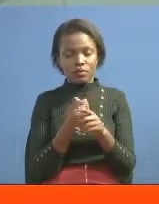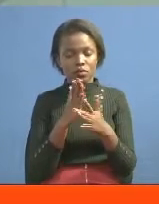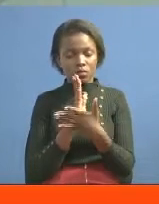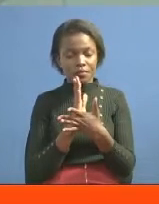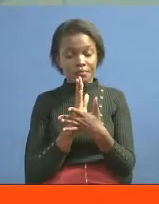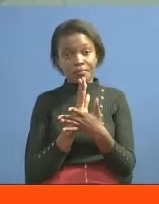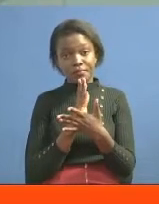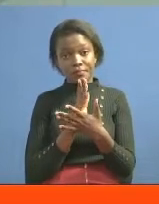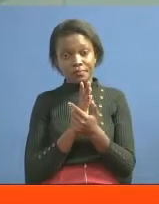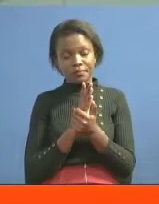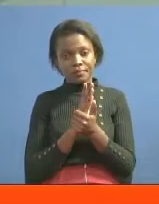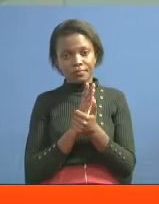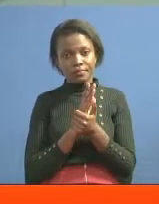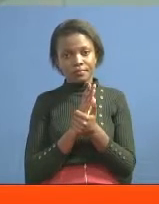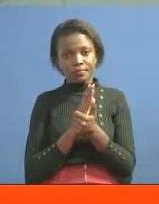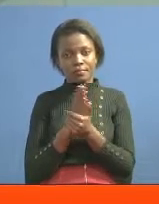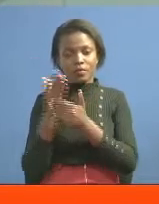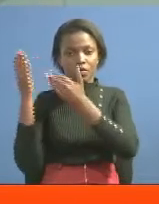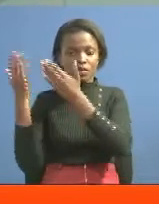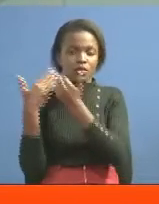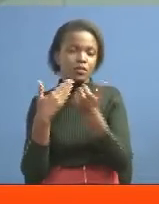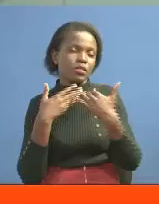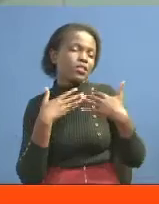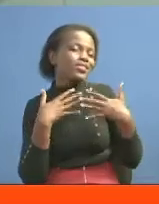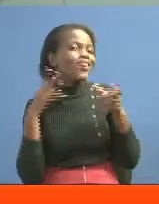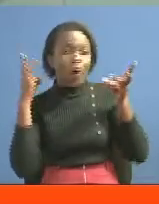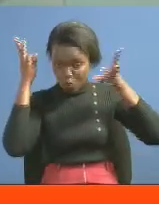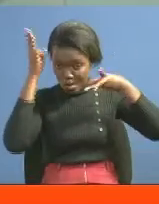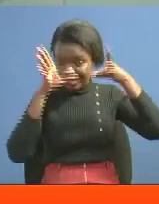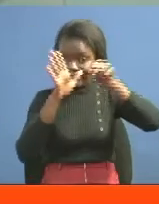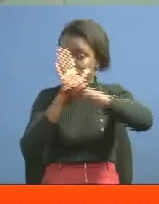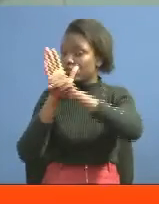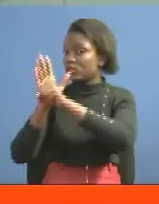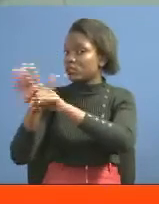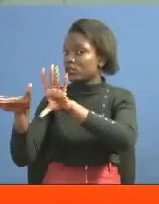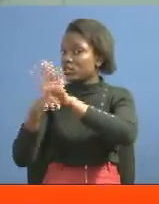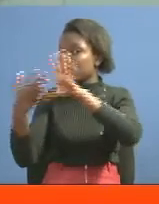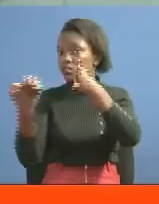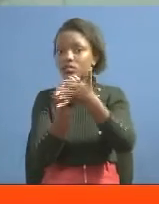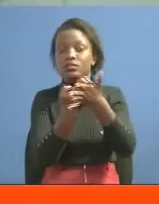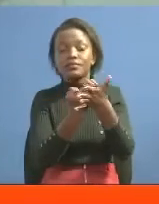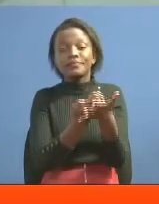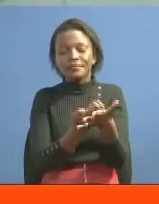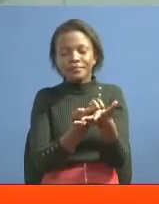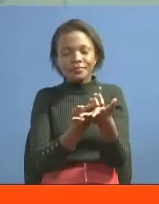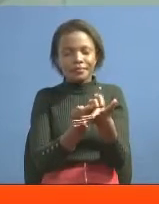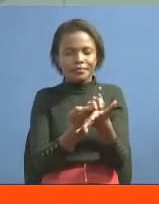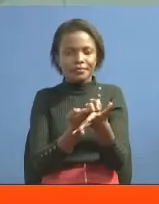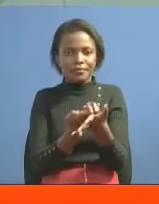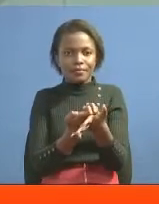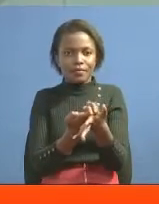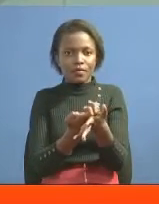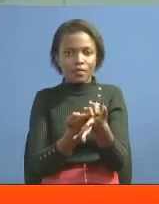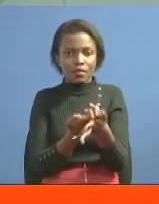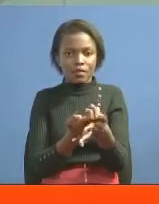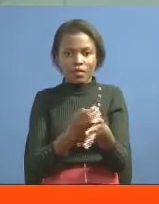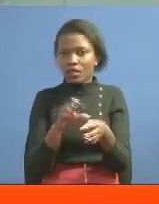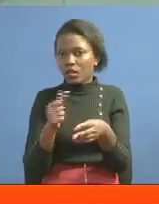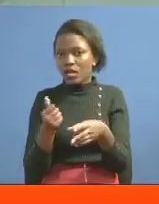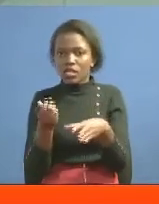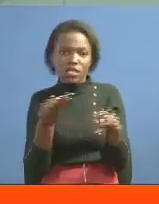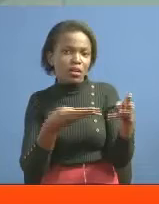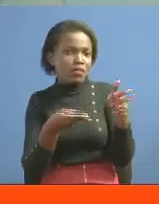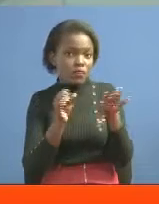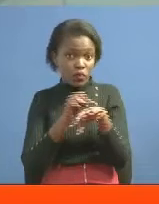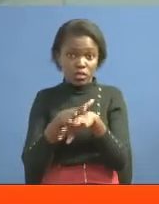definitely cause a major shock, another shock to the economy. When you think about you asked about what other businesses